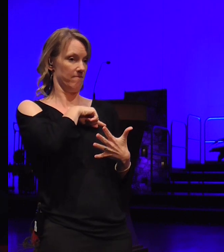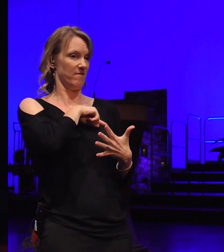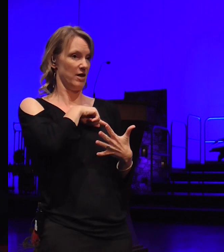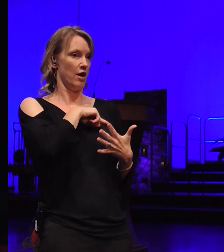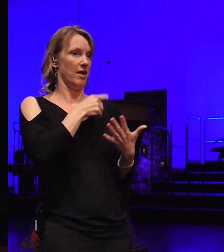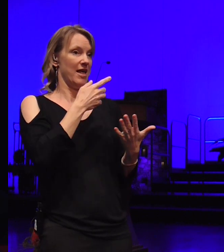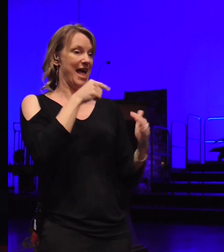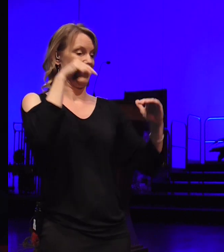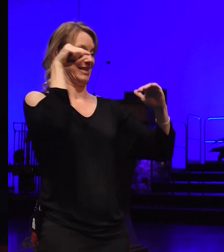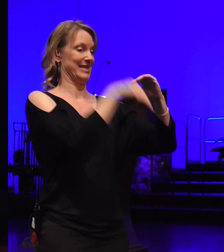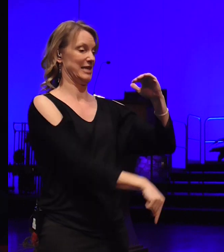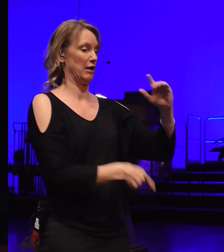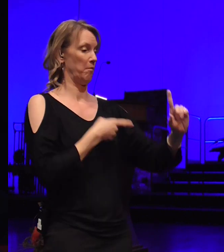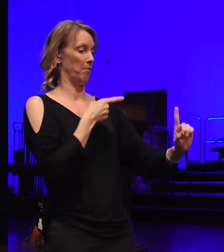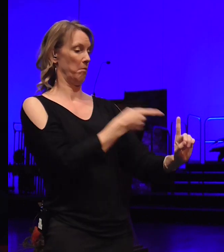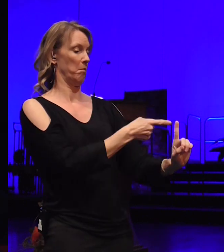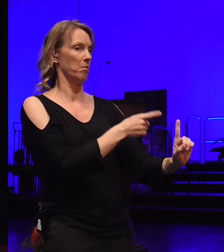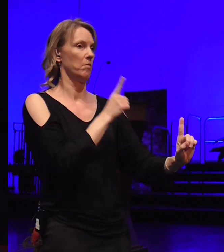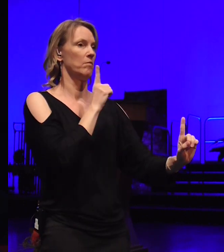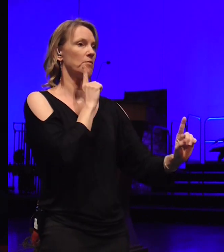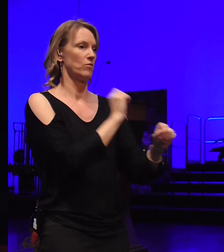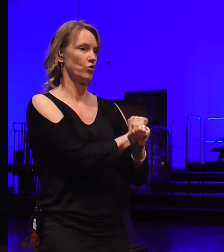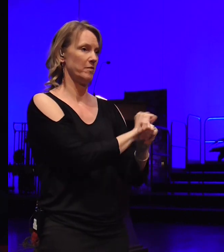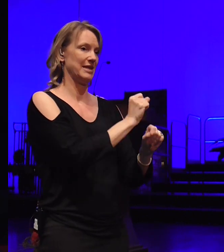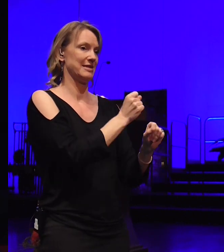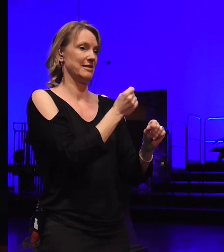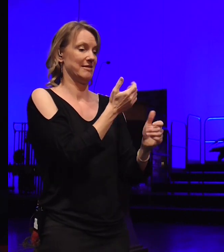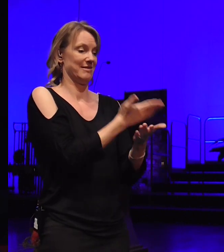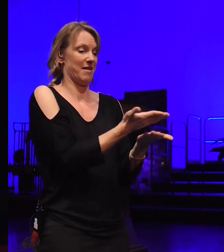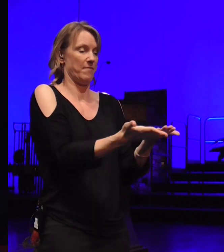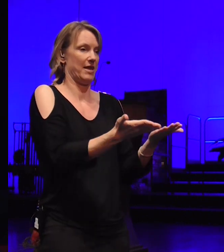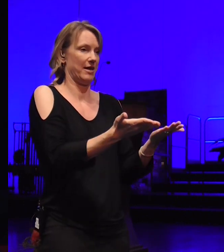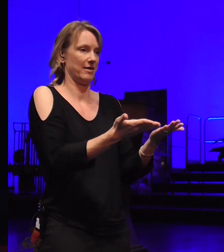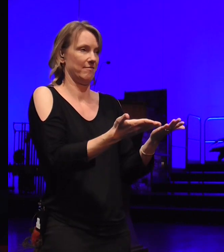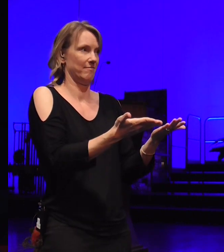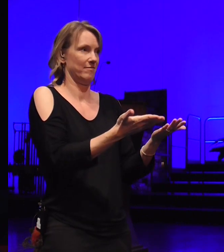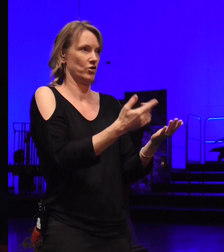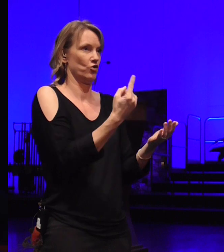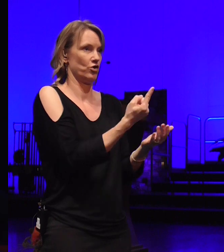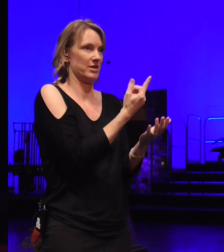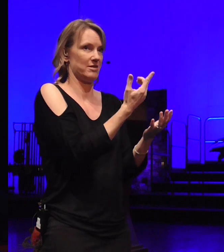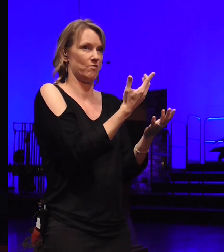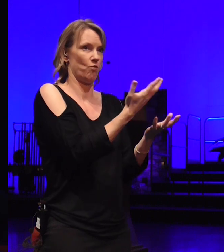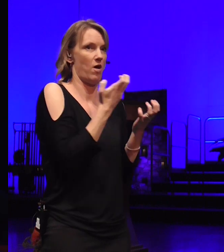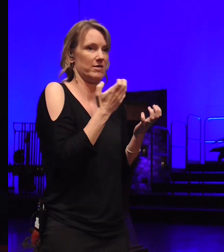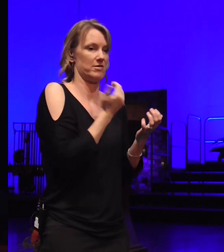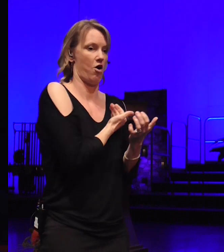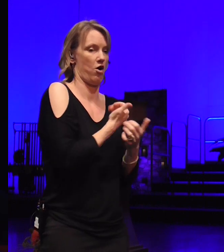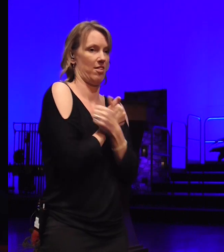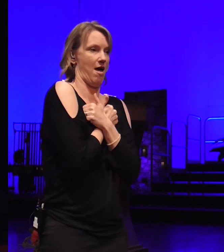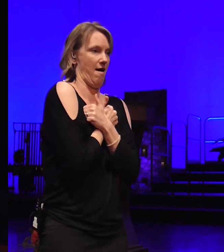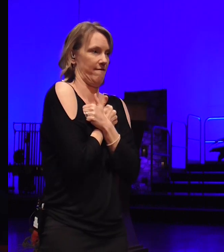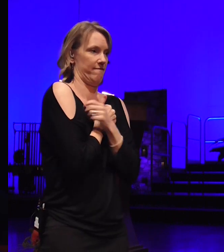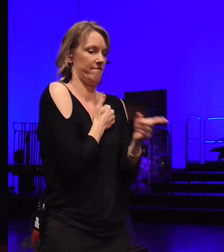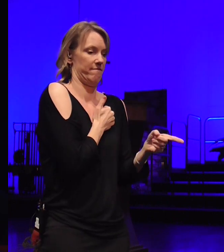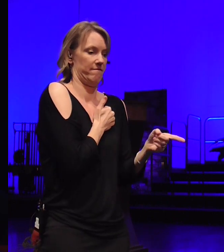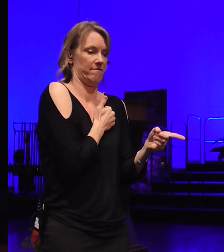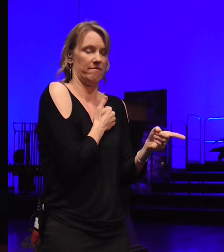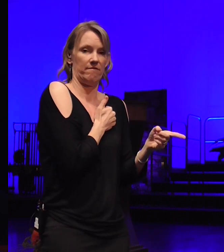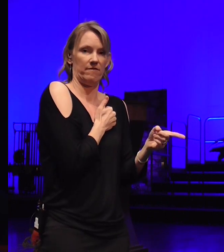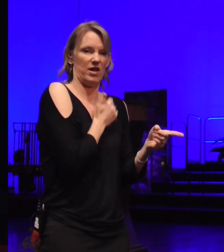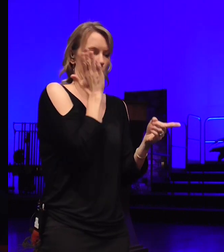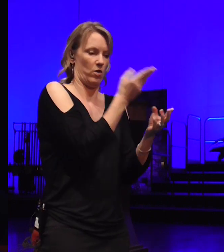at its deepest essence, something helpless that just wants our love."